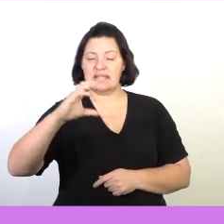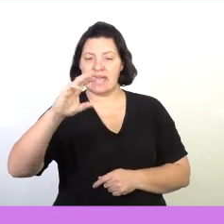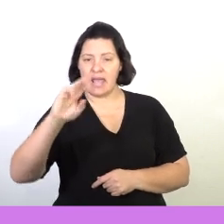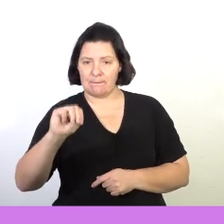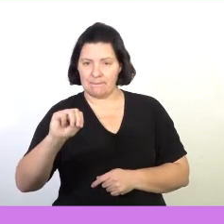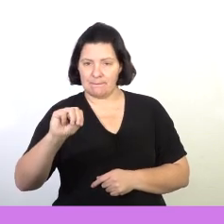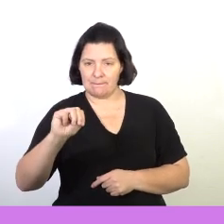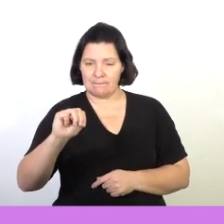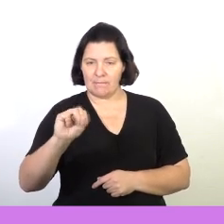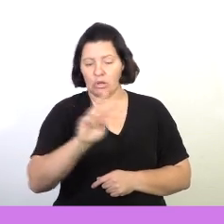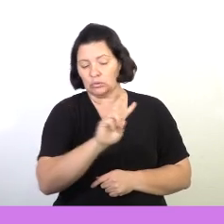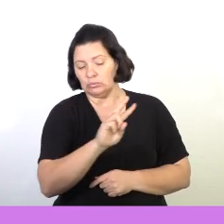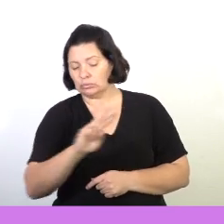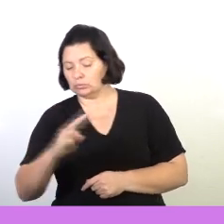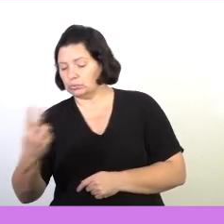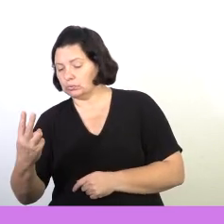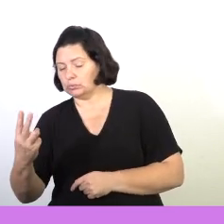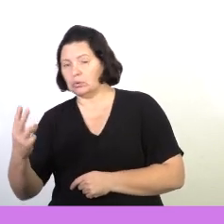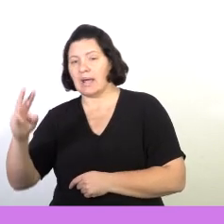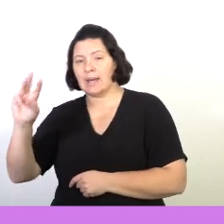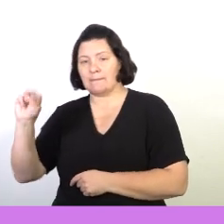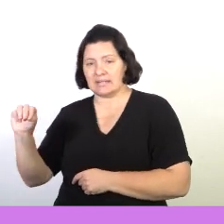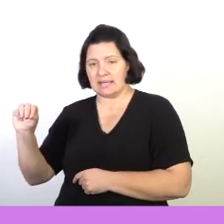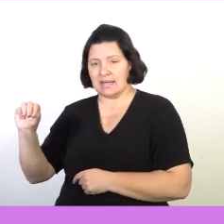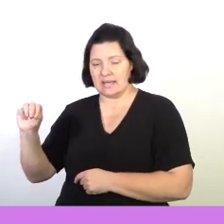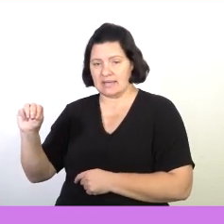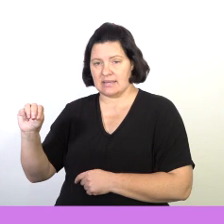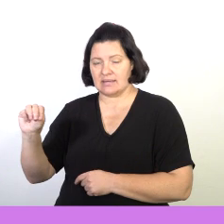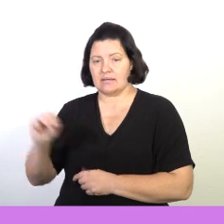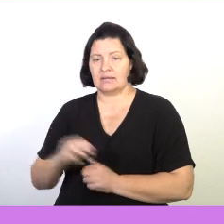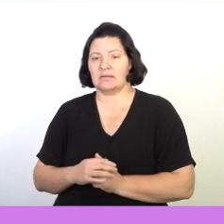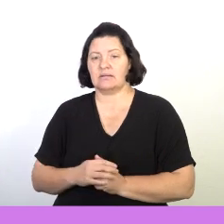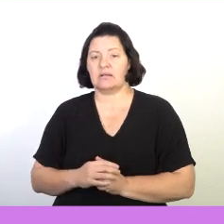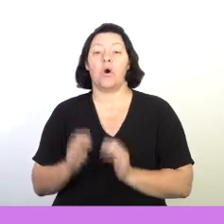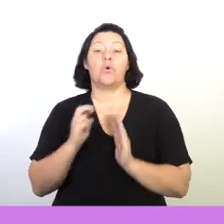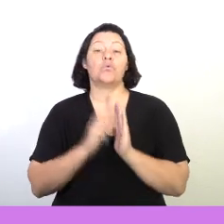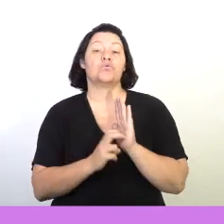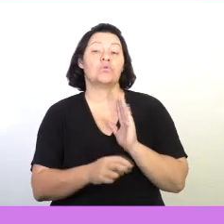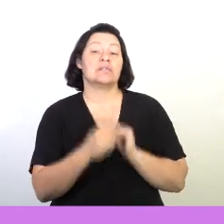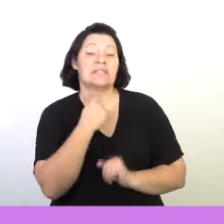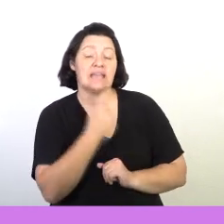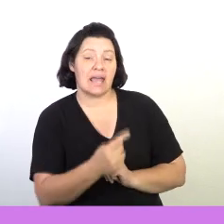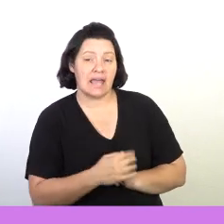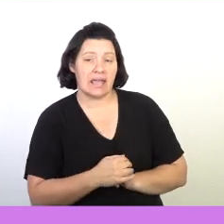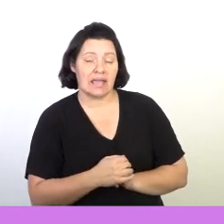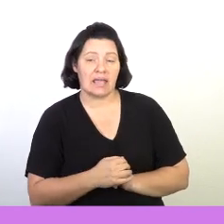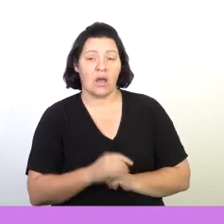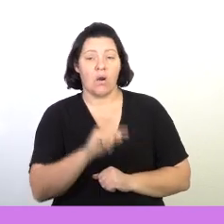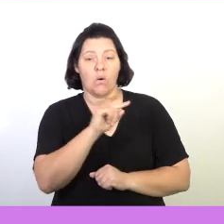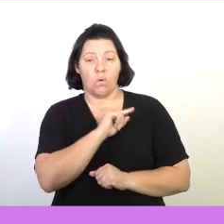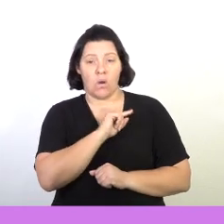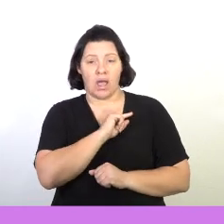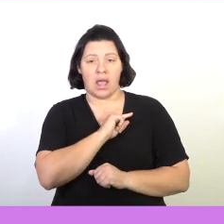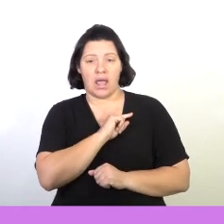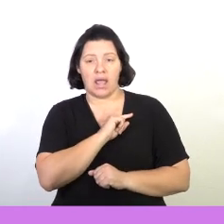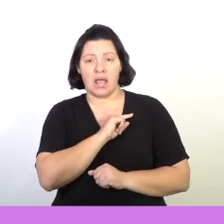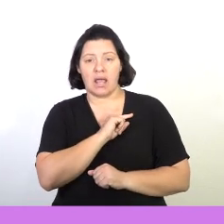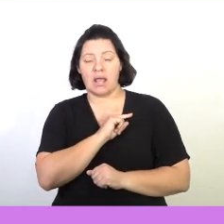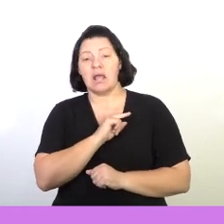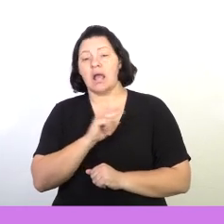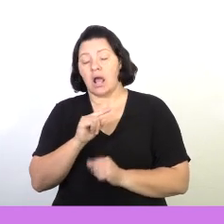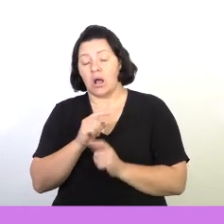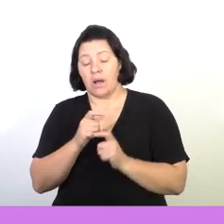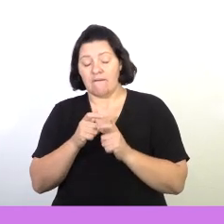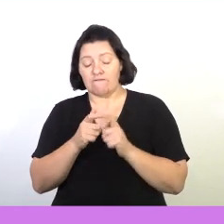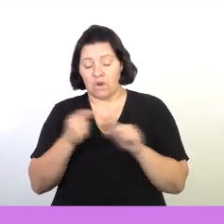155 centimeter to the correct unit of meters. The rules say, because we are moving from